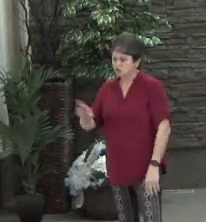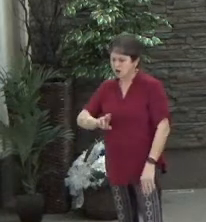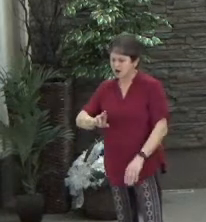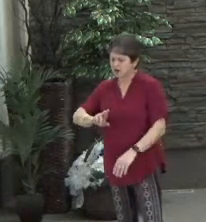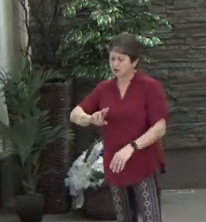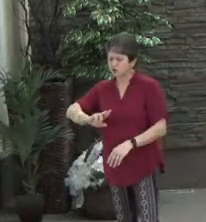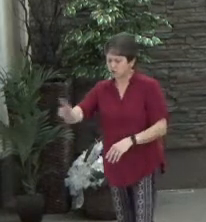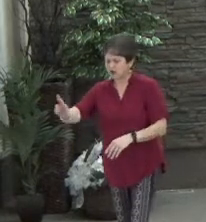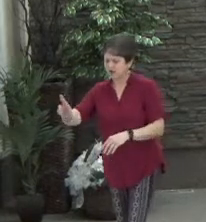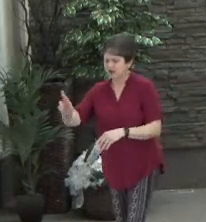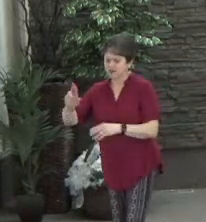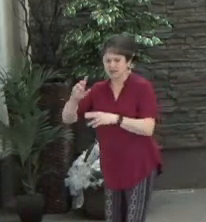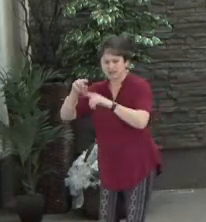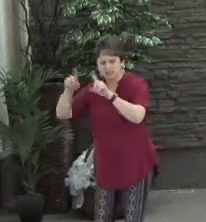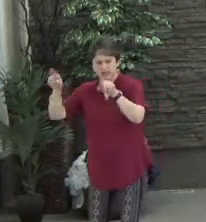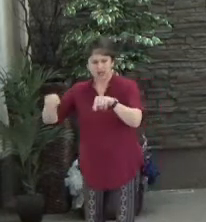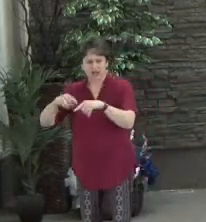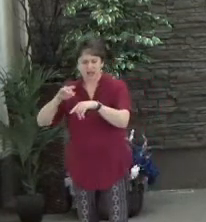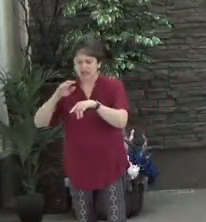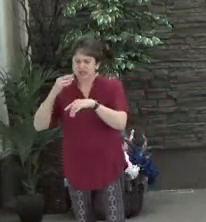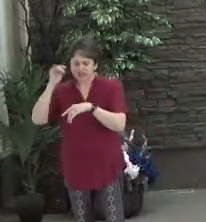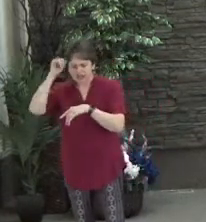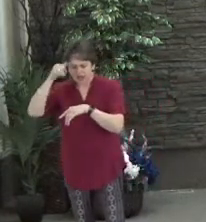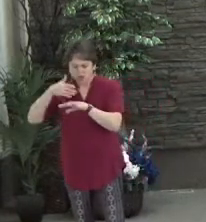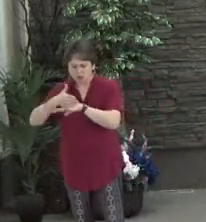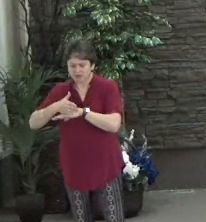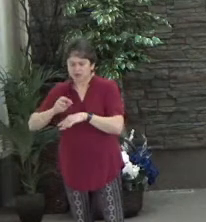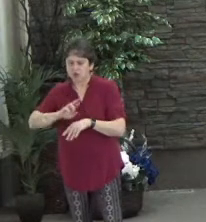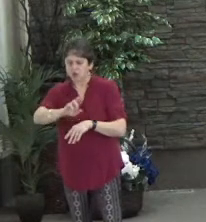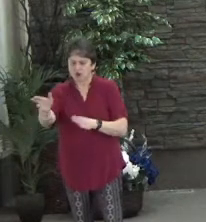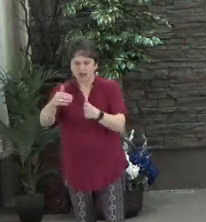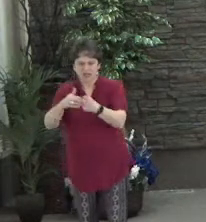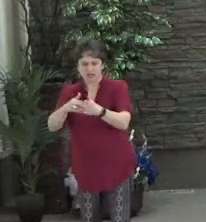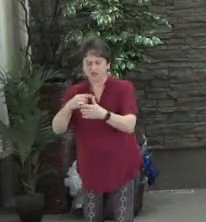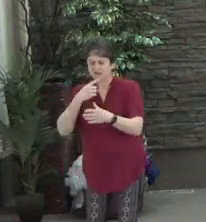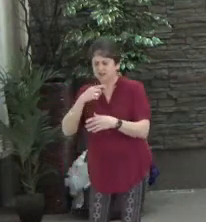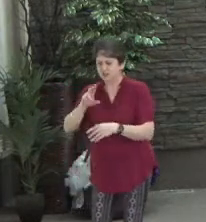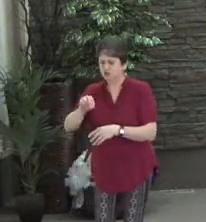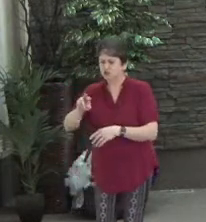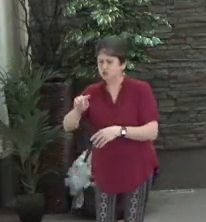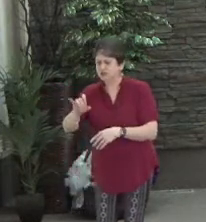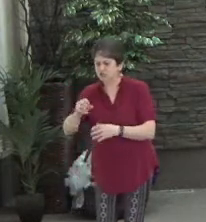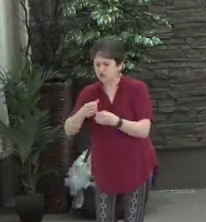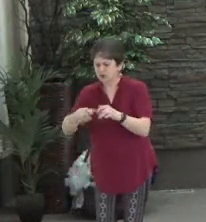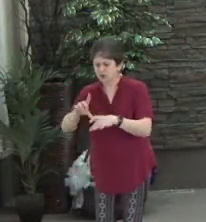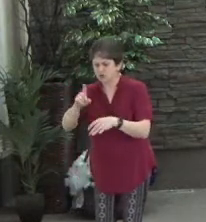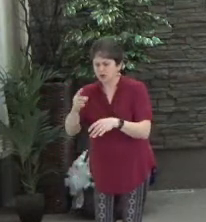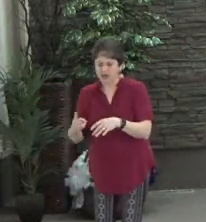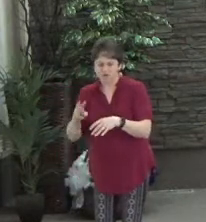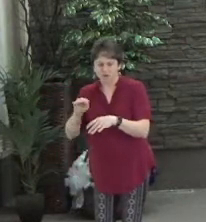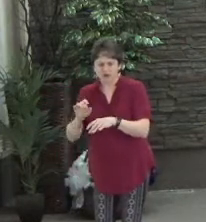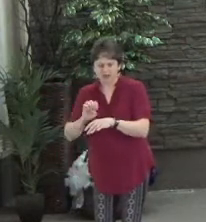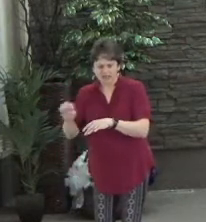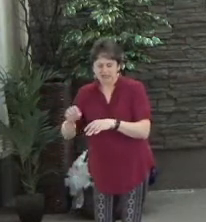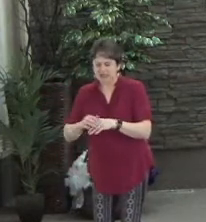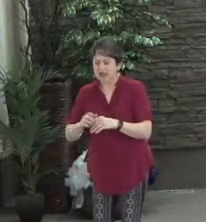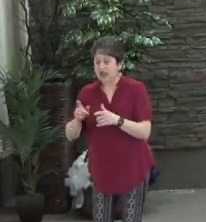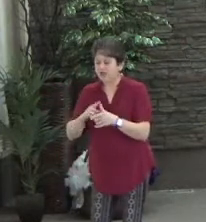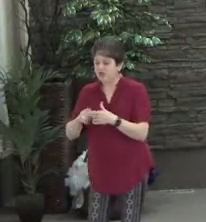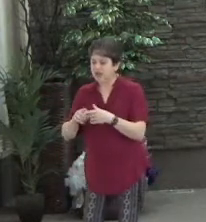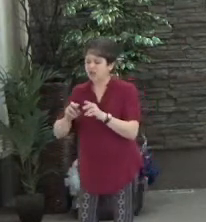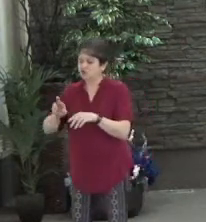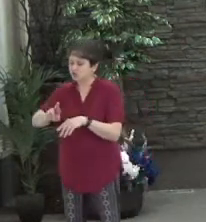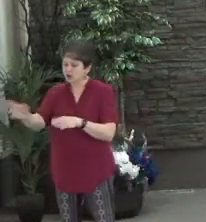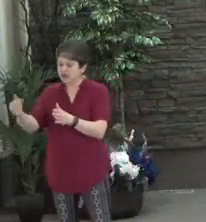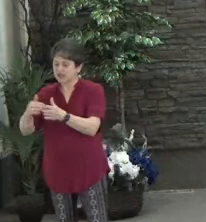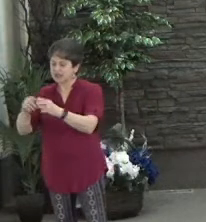sign Cattle Crossing. Turn right again at the sign Nuisance Ground, half a mile east. And then turn